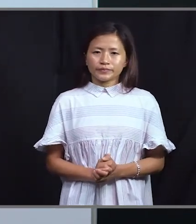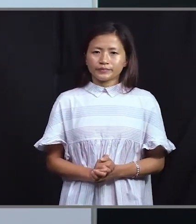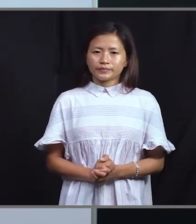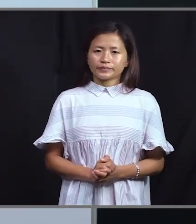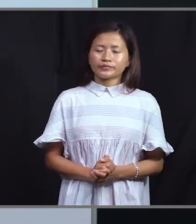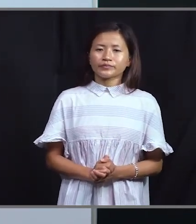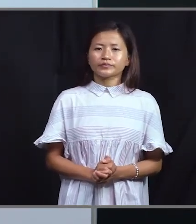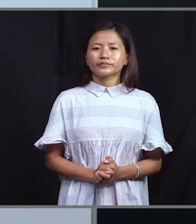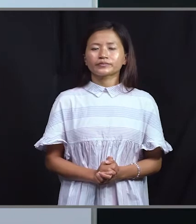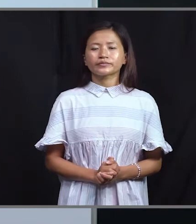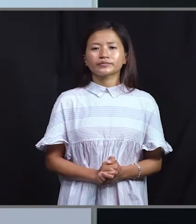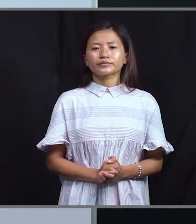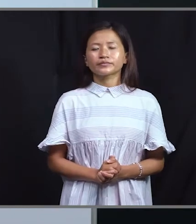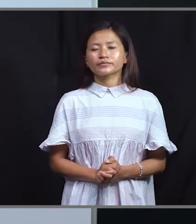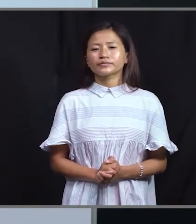okay.